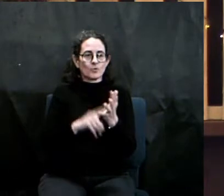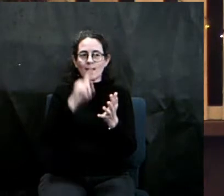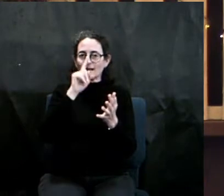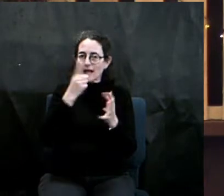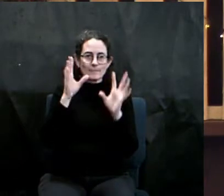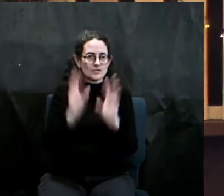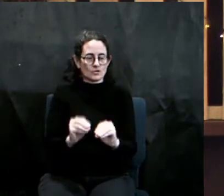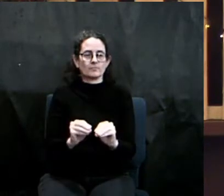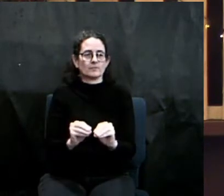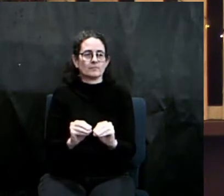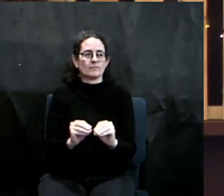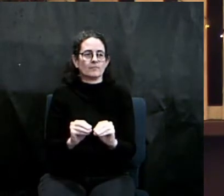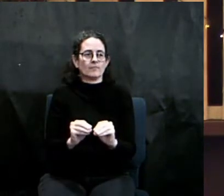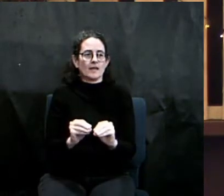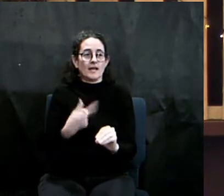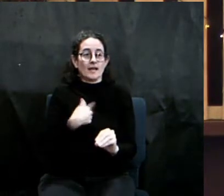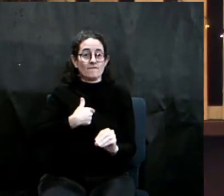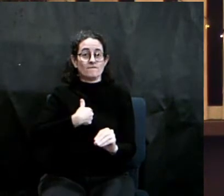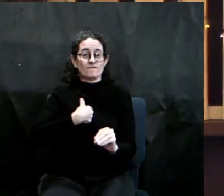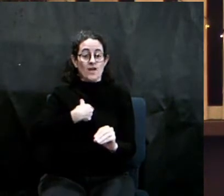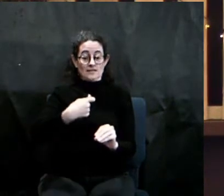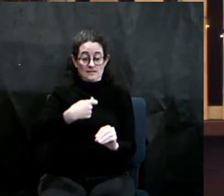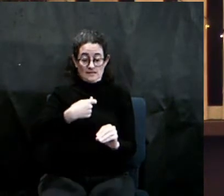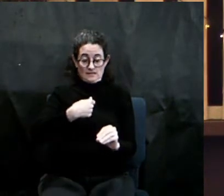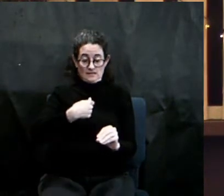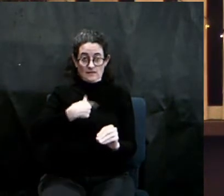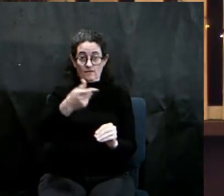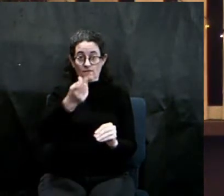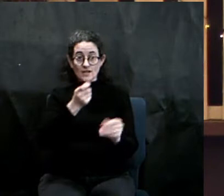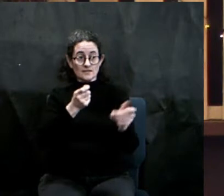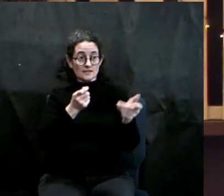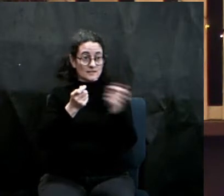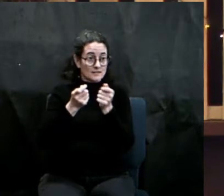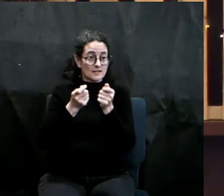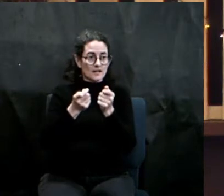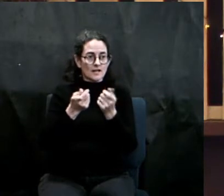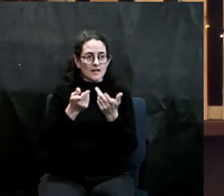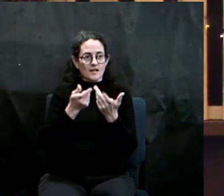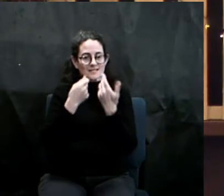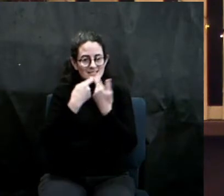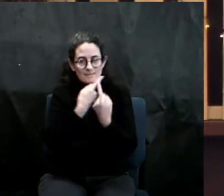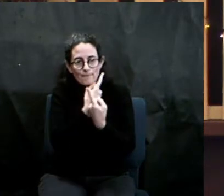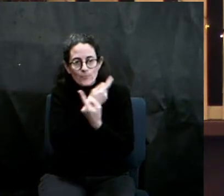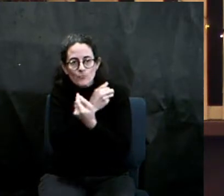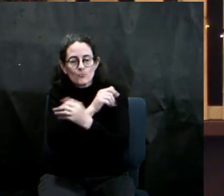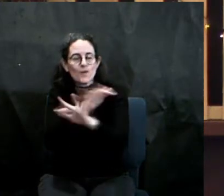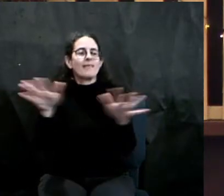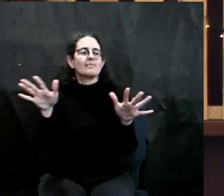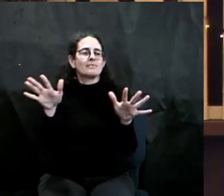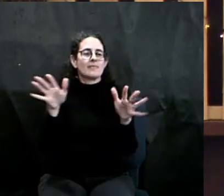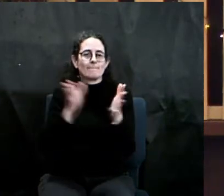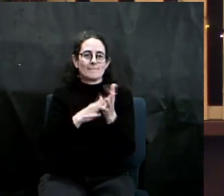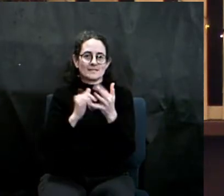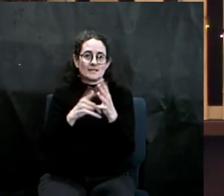unstoppable, and it invites us to play our part in spreading that message. So,